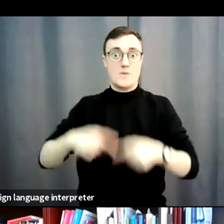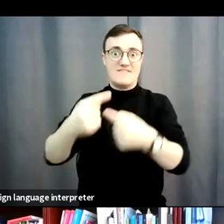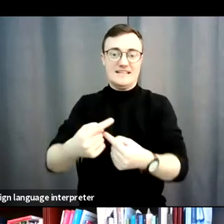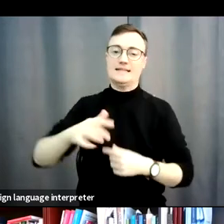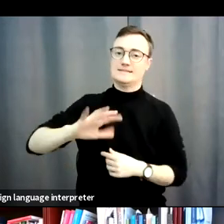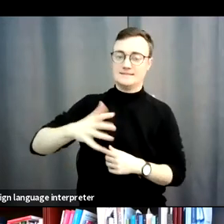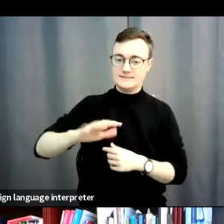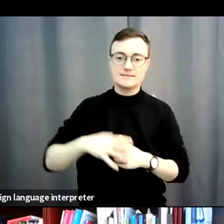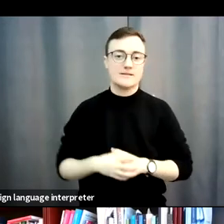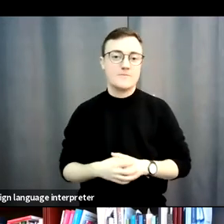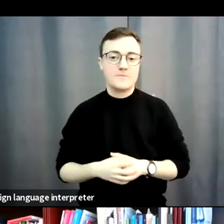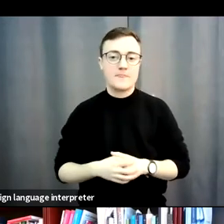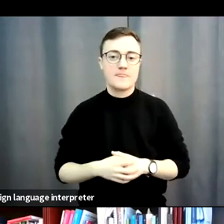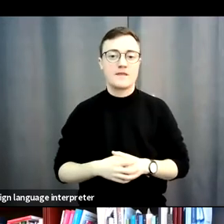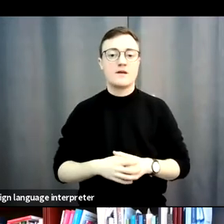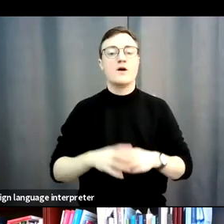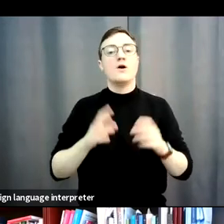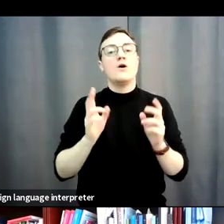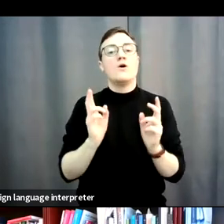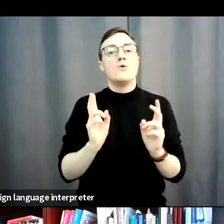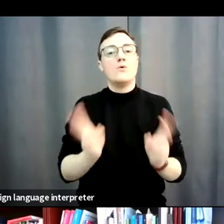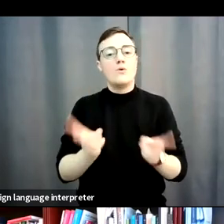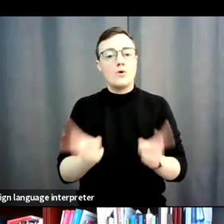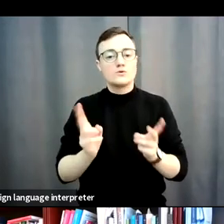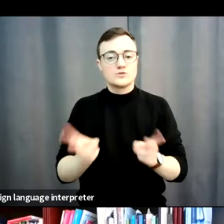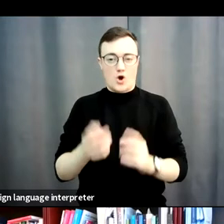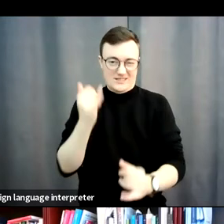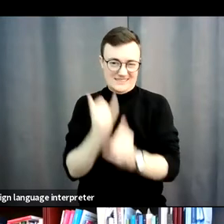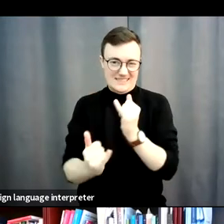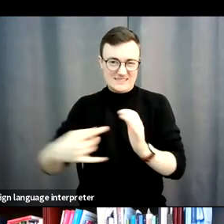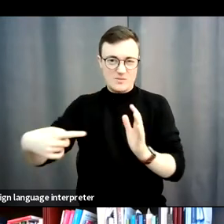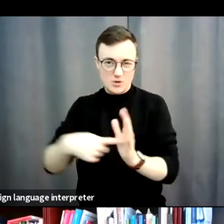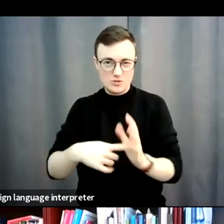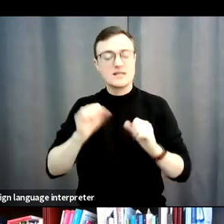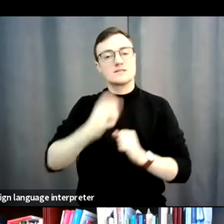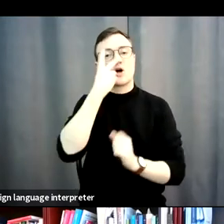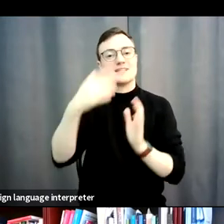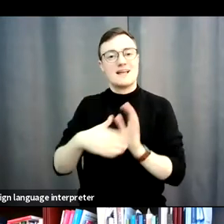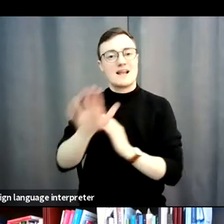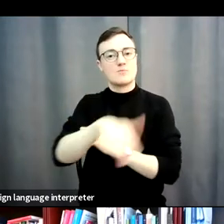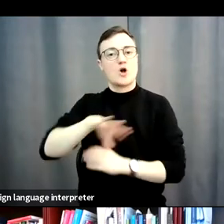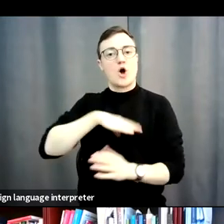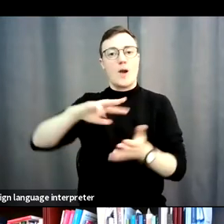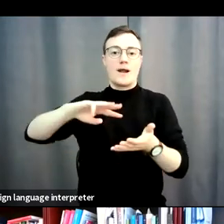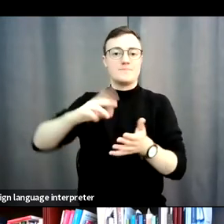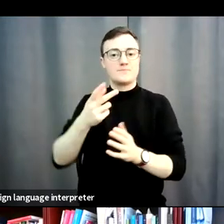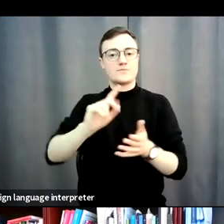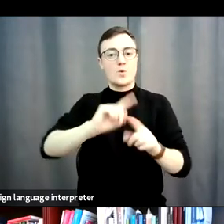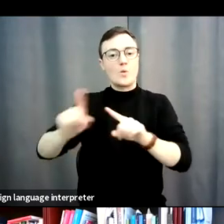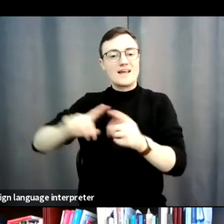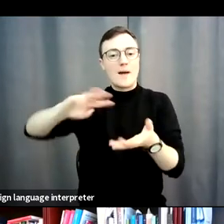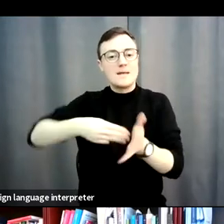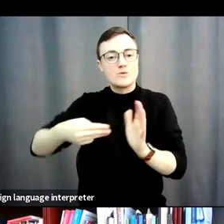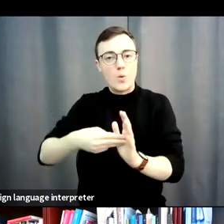to accessible and child-friendly complaints mechanisms. This is not something we've seen to the other countries, and this is